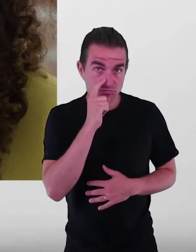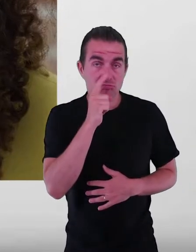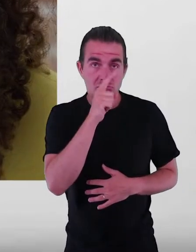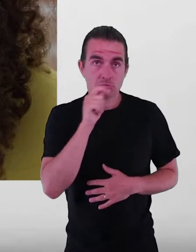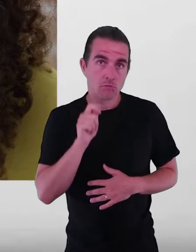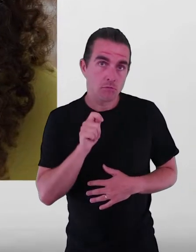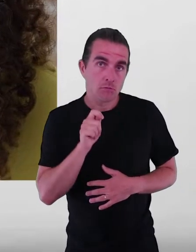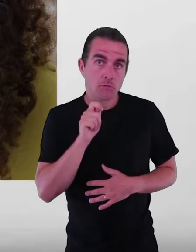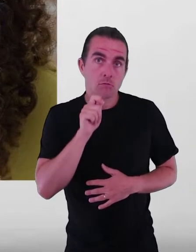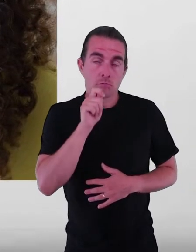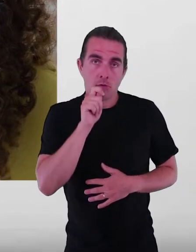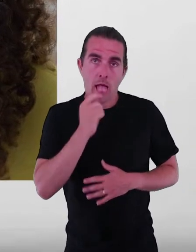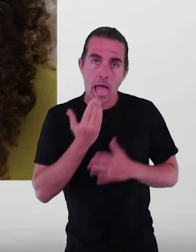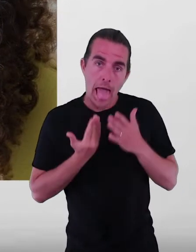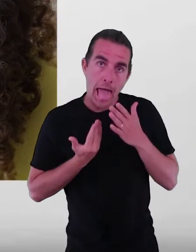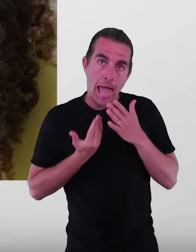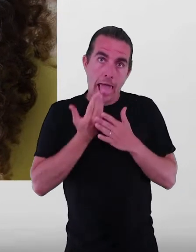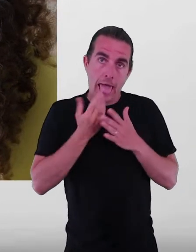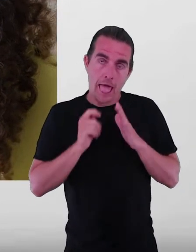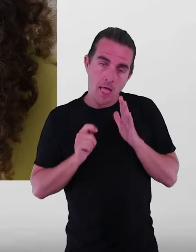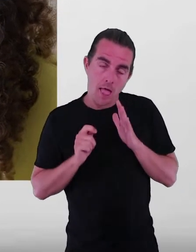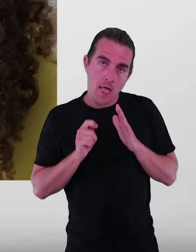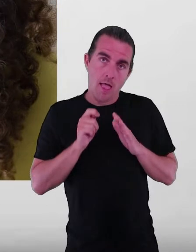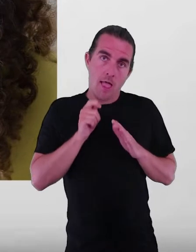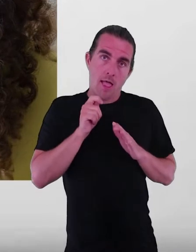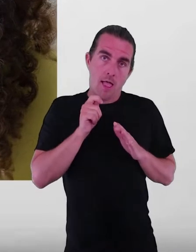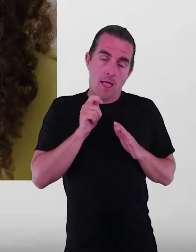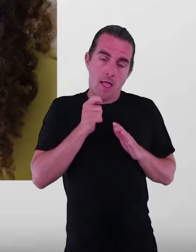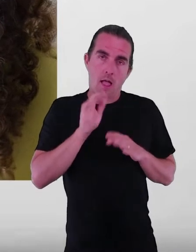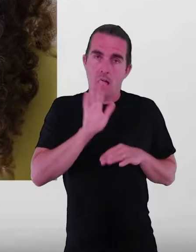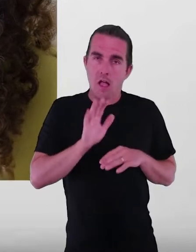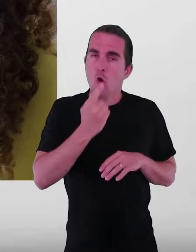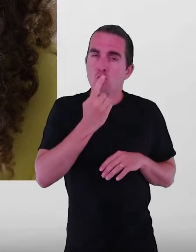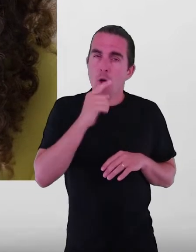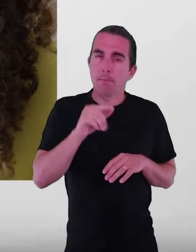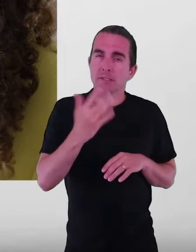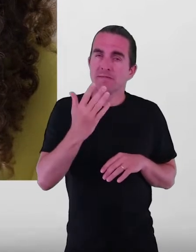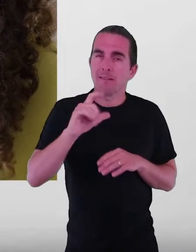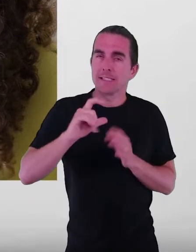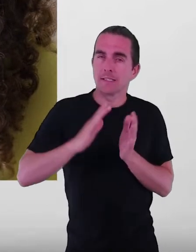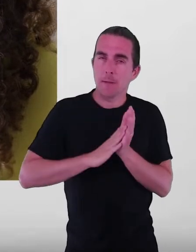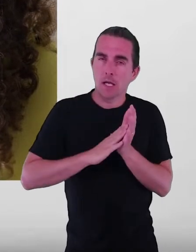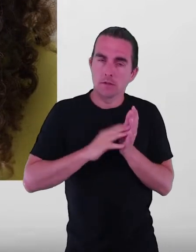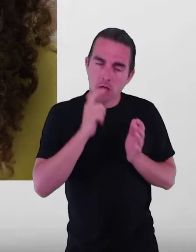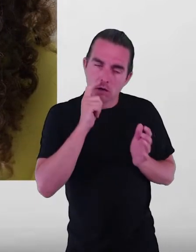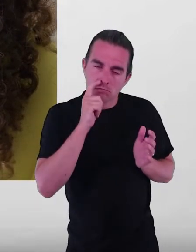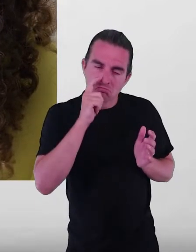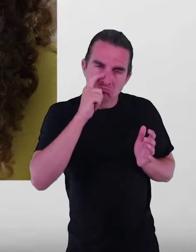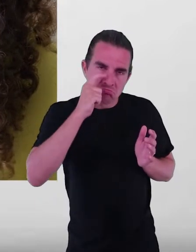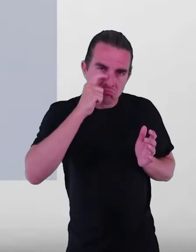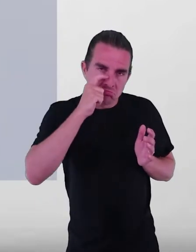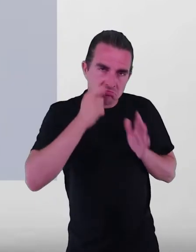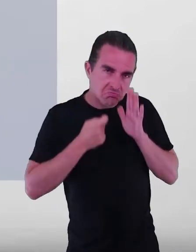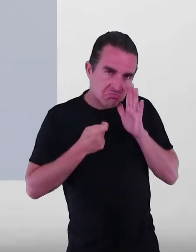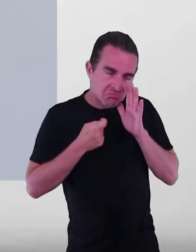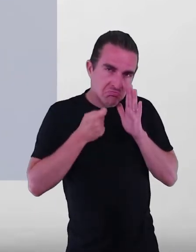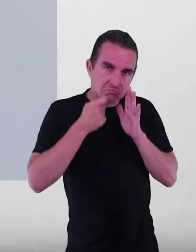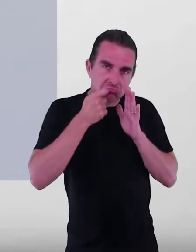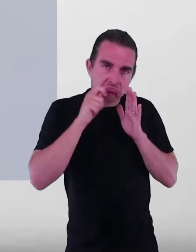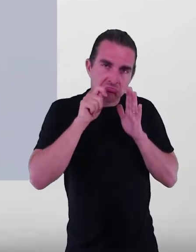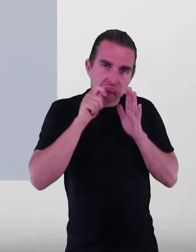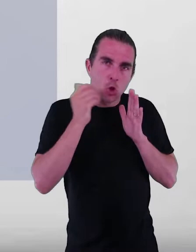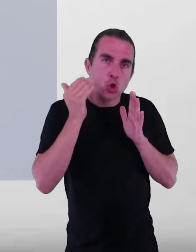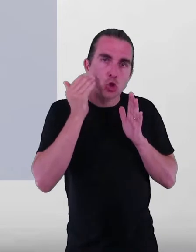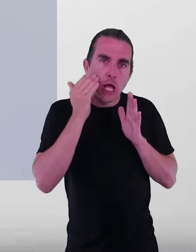First nostril. Place the fabric tip of the swab just inside one nostril approximately one and a half centimeters